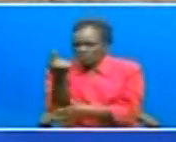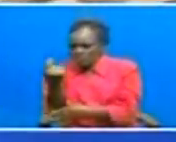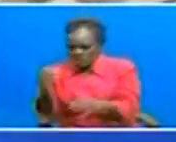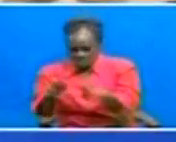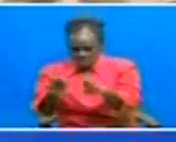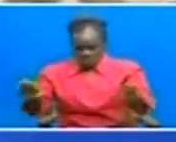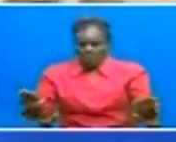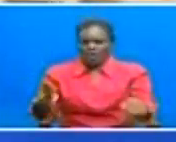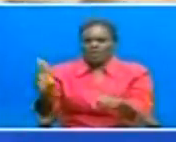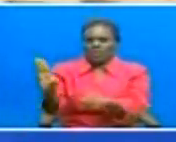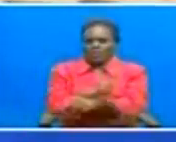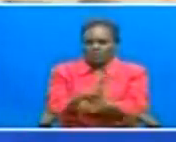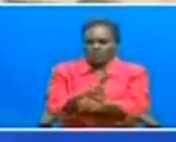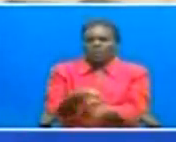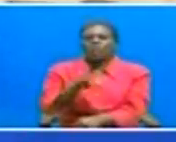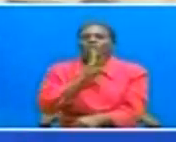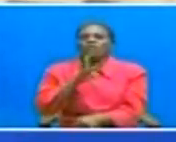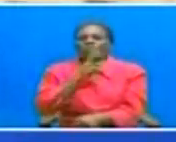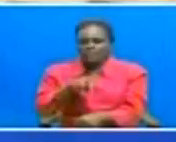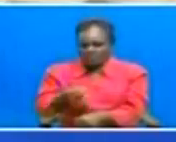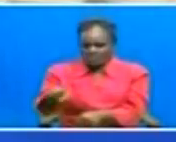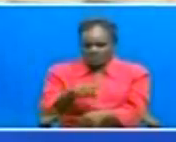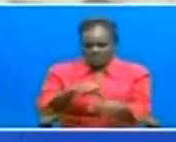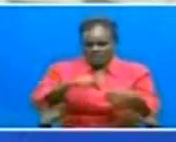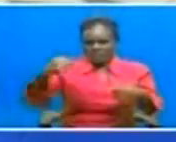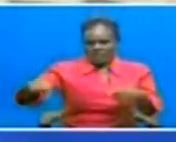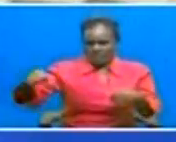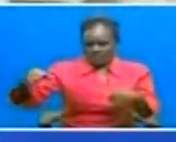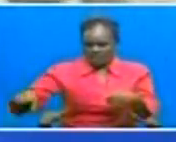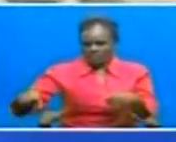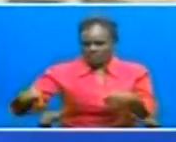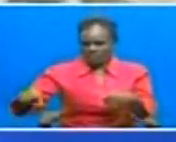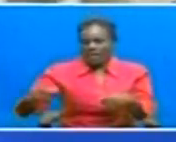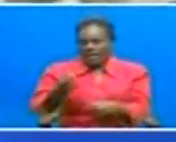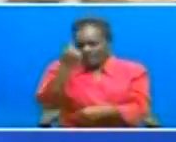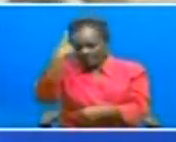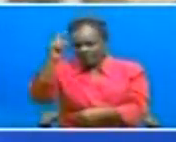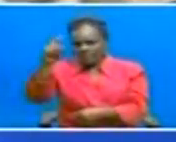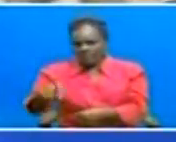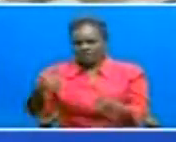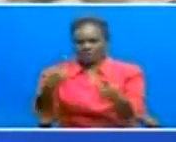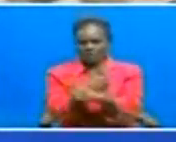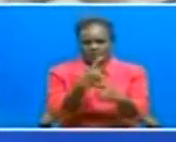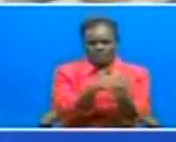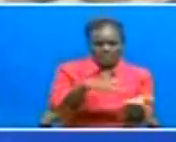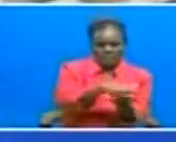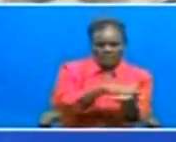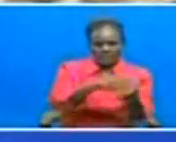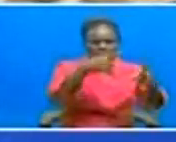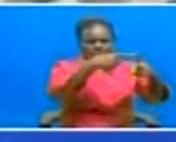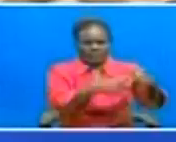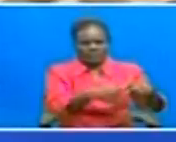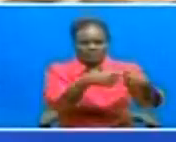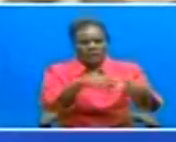farm. Using drip irrigation for profitable vegetable production requires an understanding of several basic engineering and